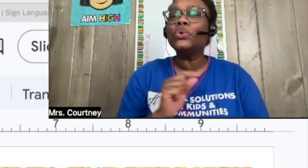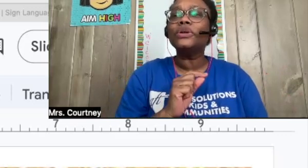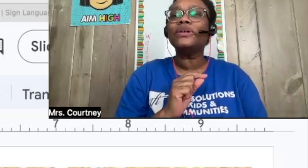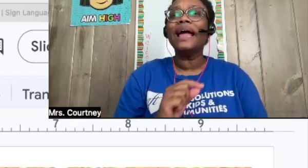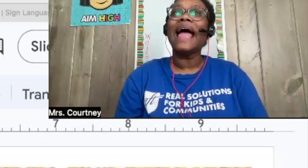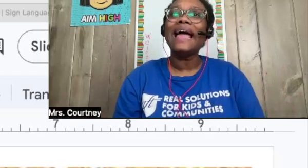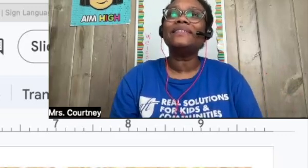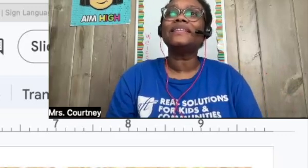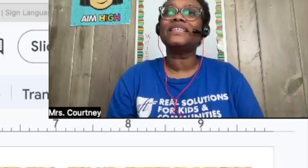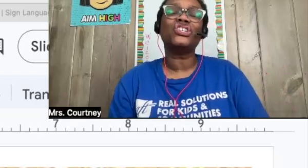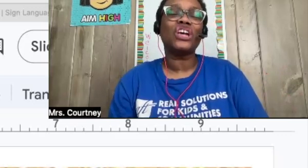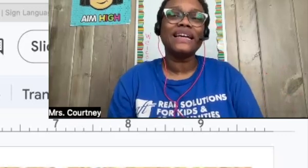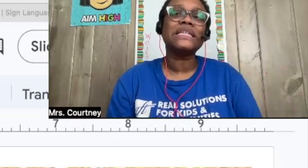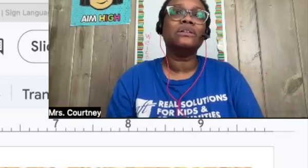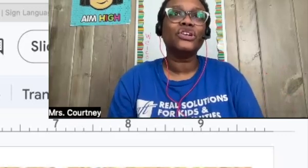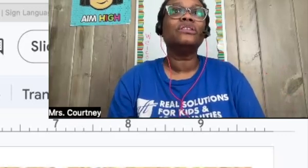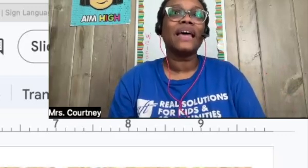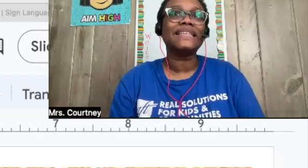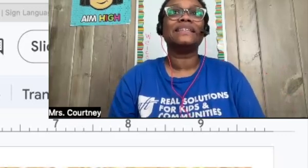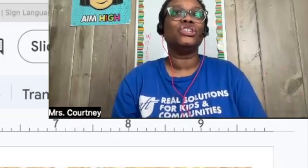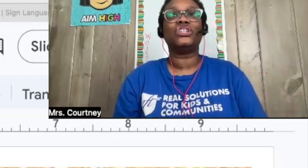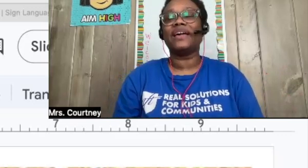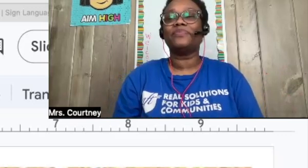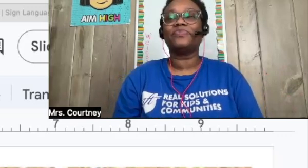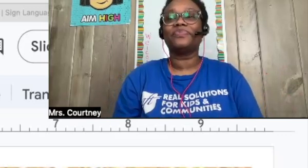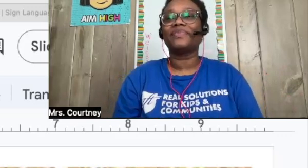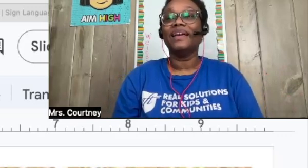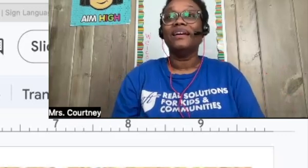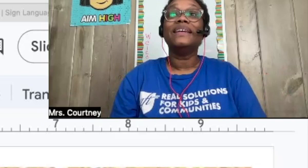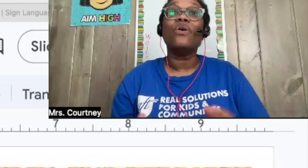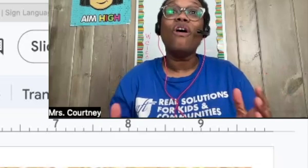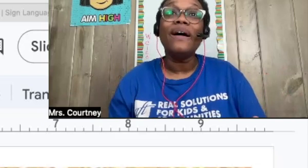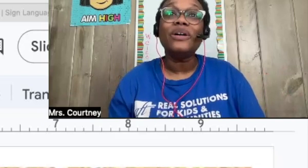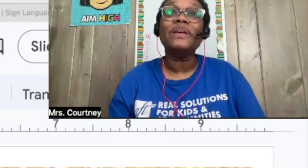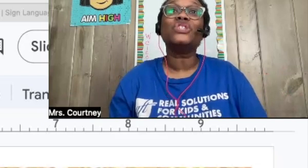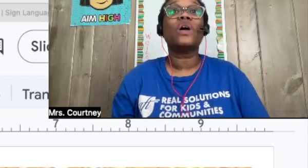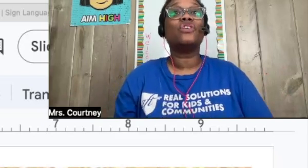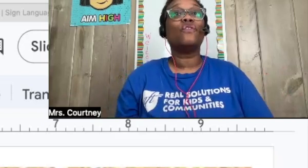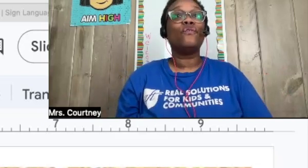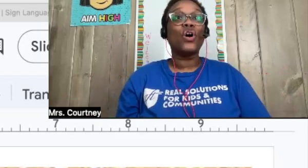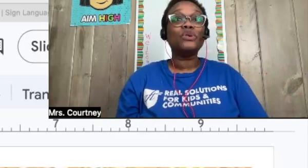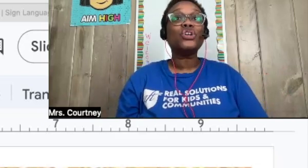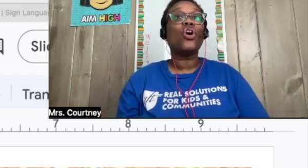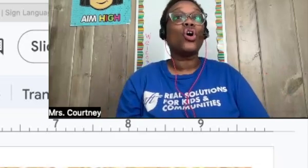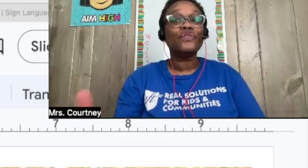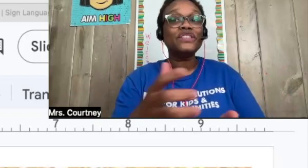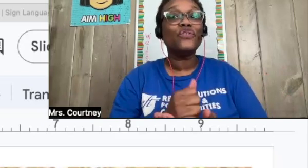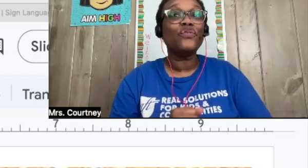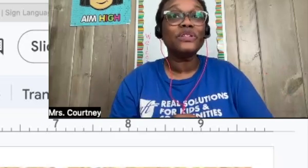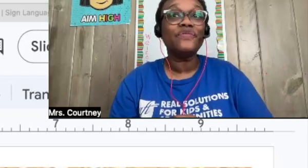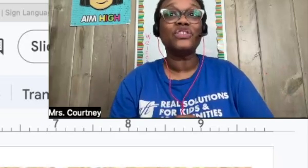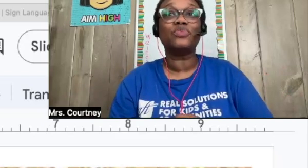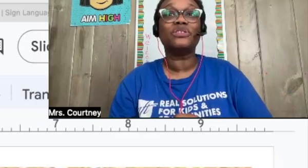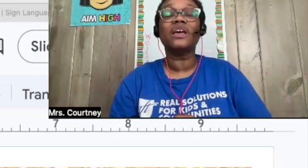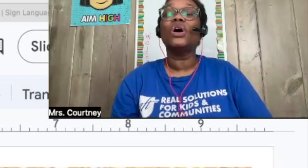little cooler and the sun shines a little less each day. Now, autumn is when farmers harvest their